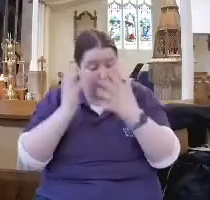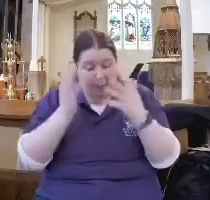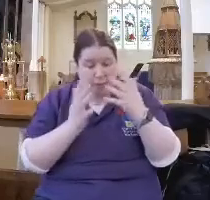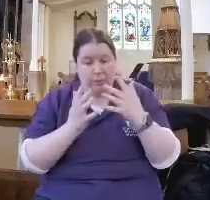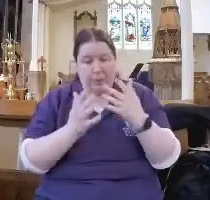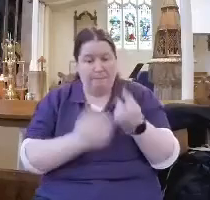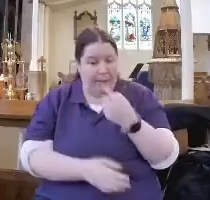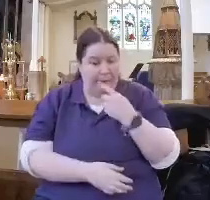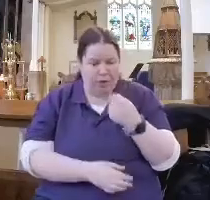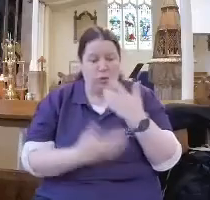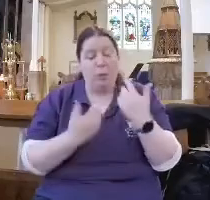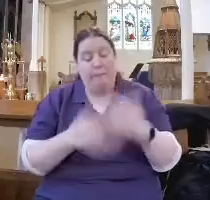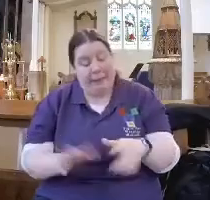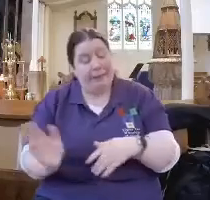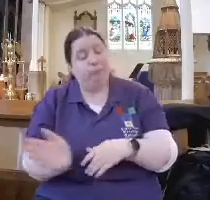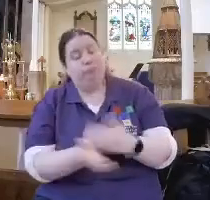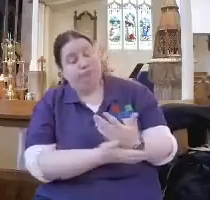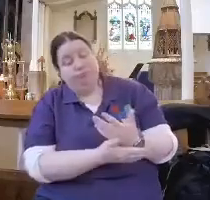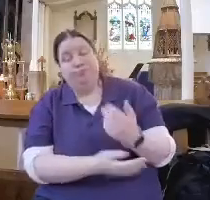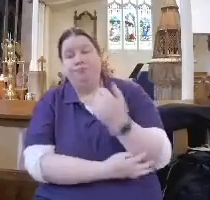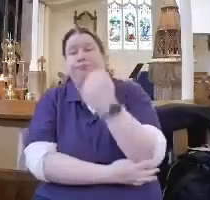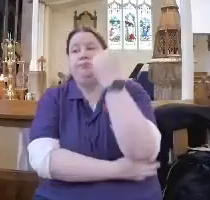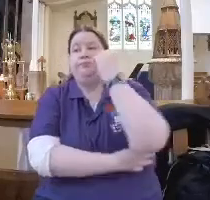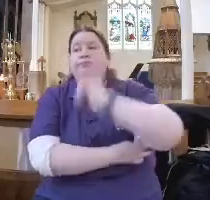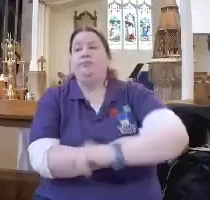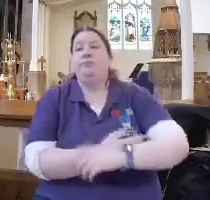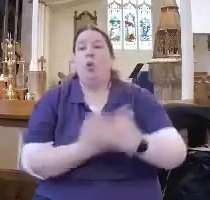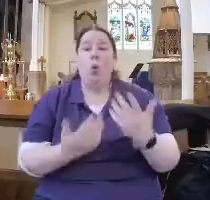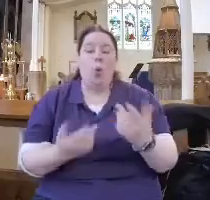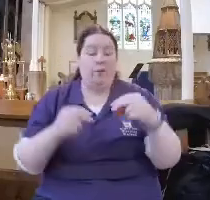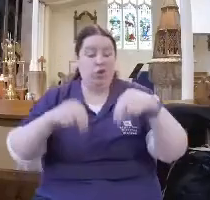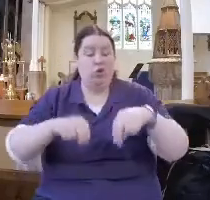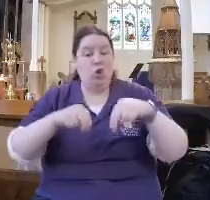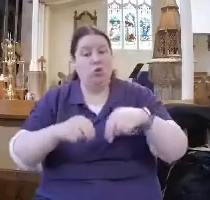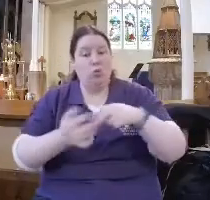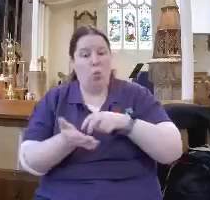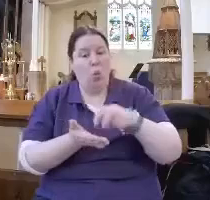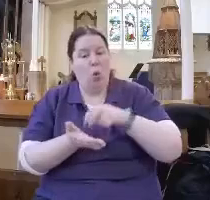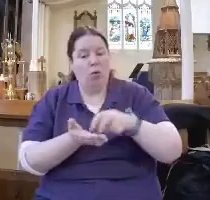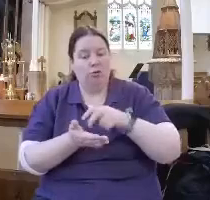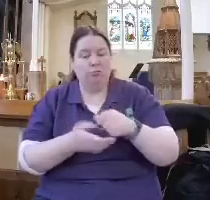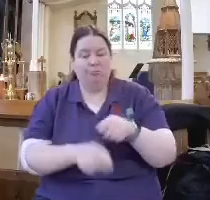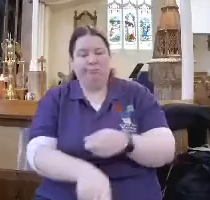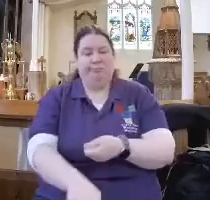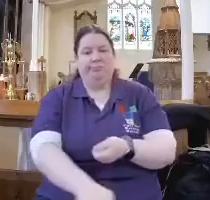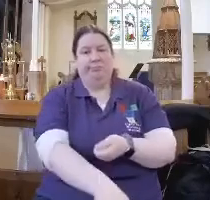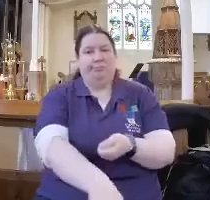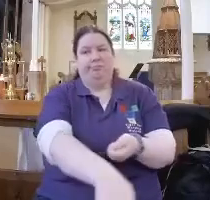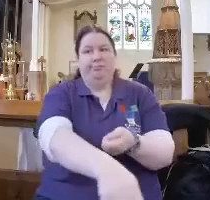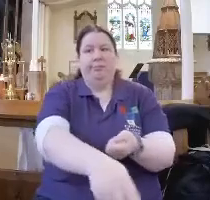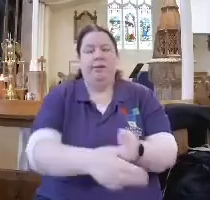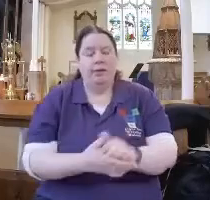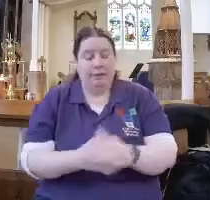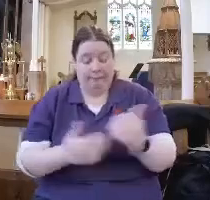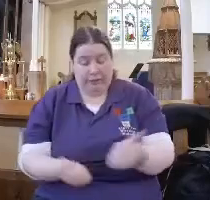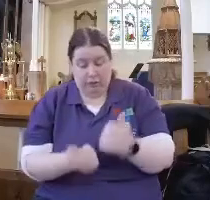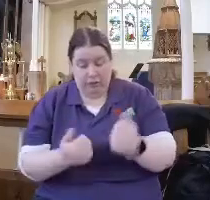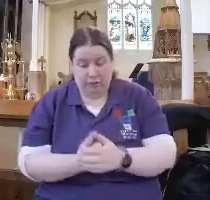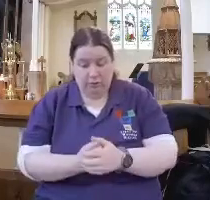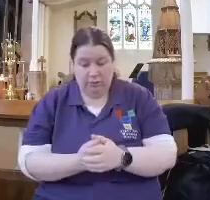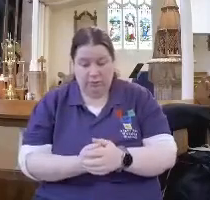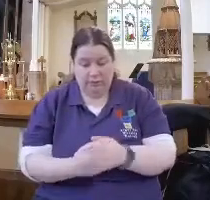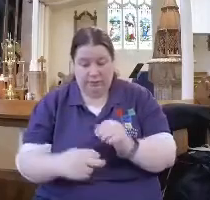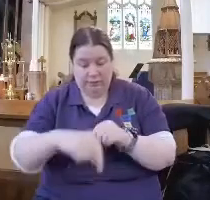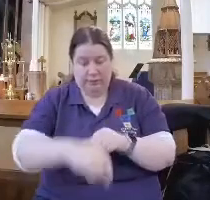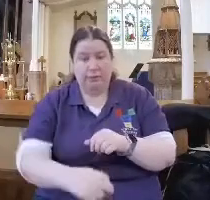because I know I'd have taken it. After you've taken the dog out for the walk, the fact she sits there staring at you with her plaintive